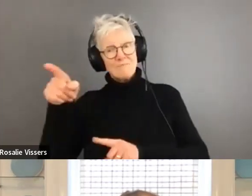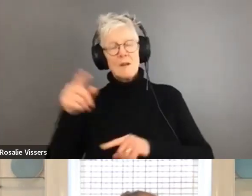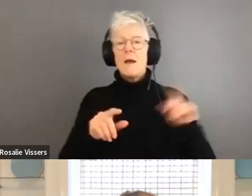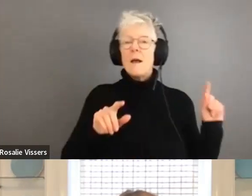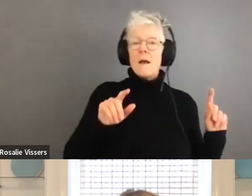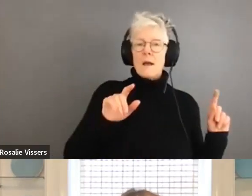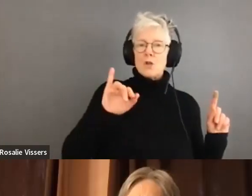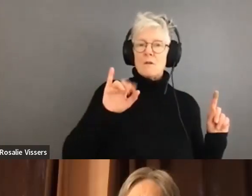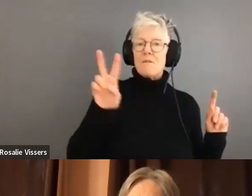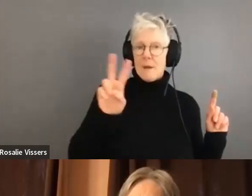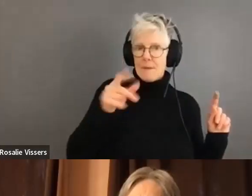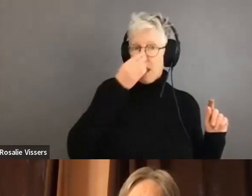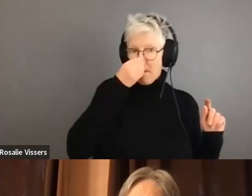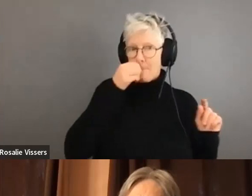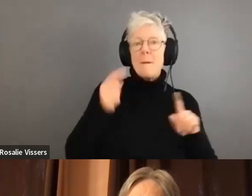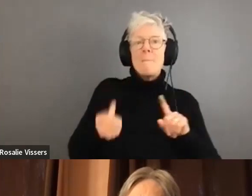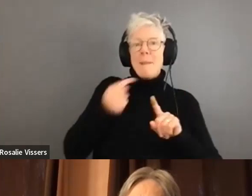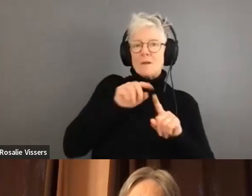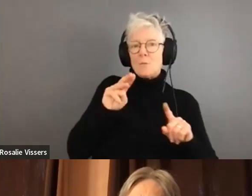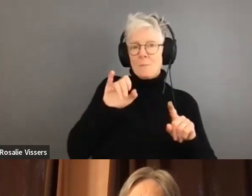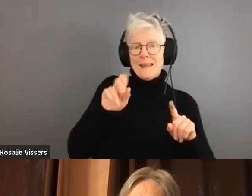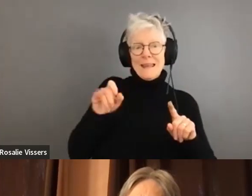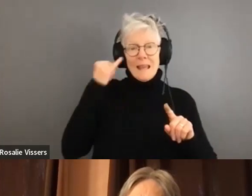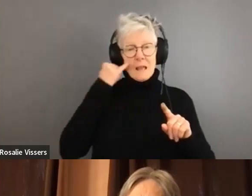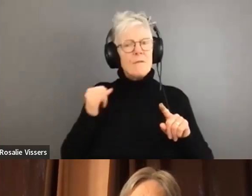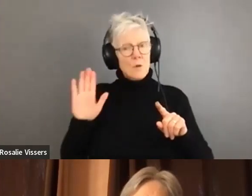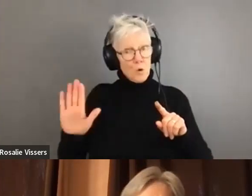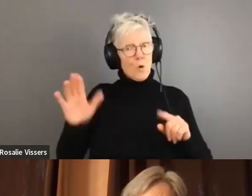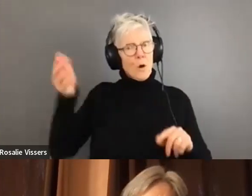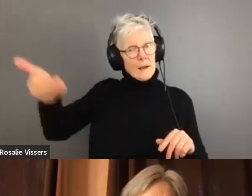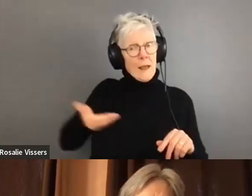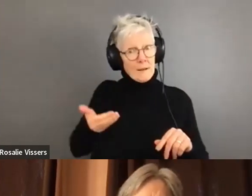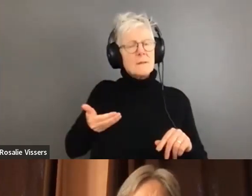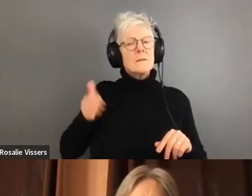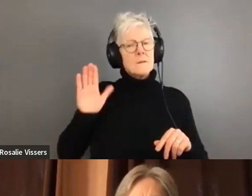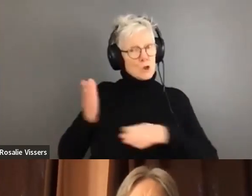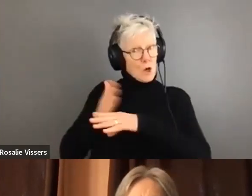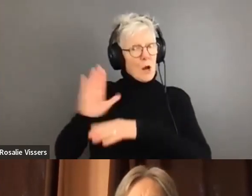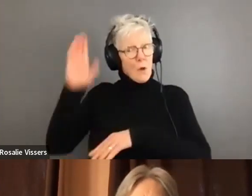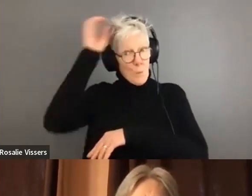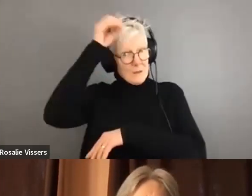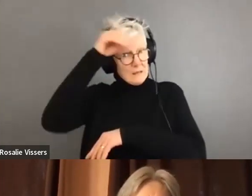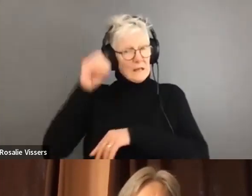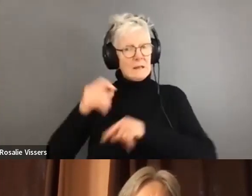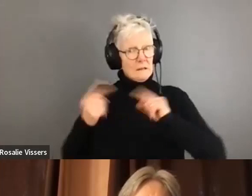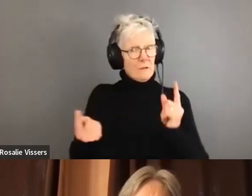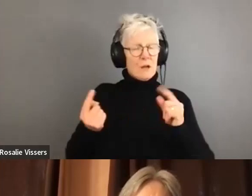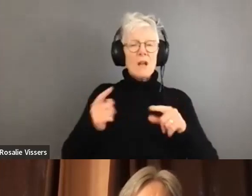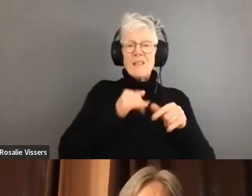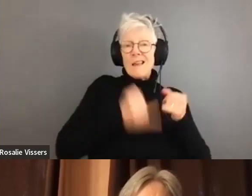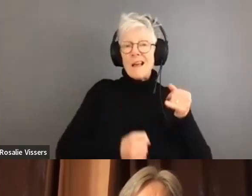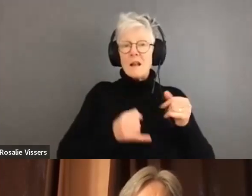point, I think if you're doing a show and you have guests and they're giving their opinions, having that at the end would be a good thing to